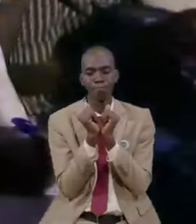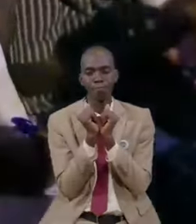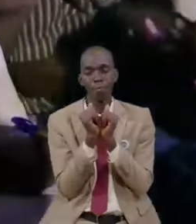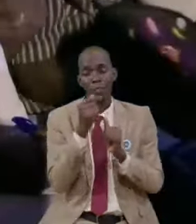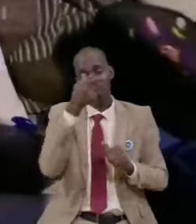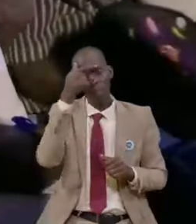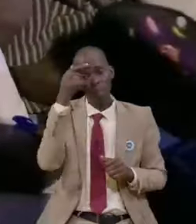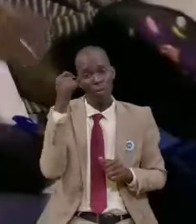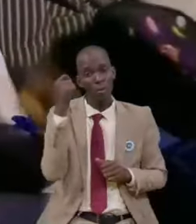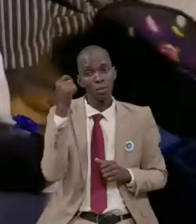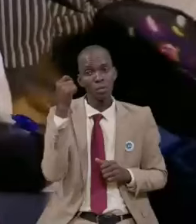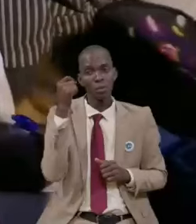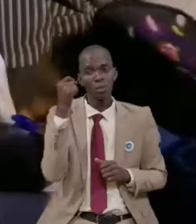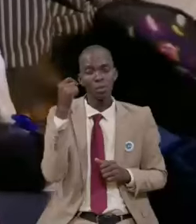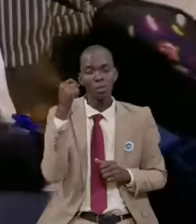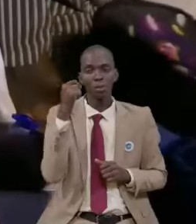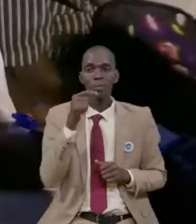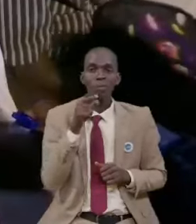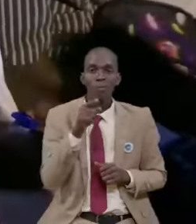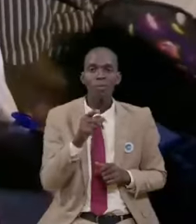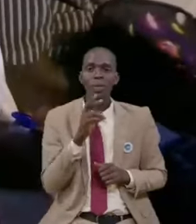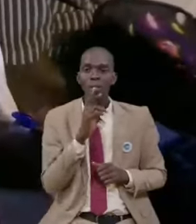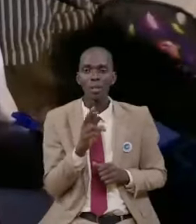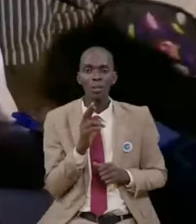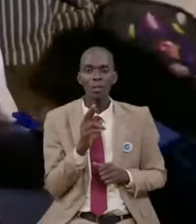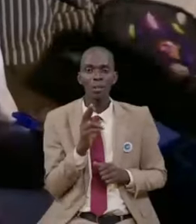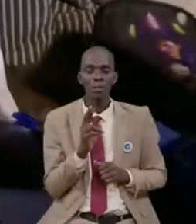are tied. But now he comes to loose you.